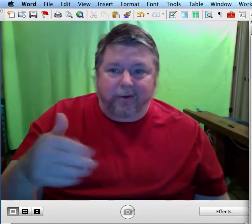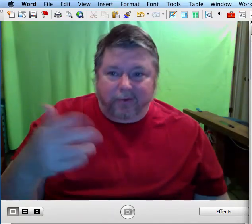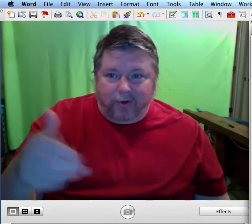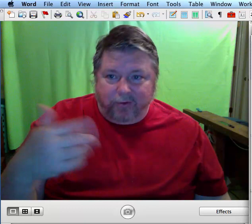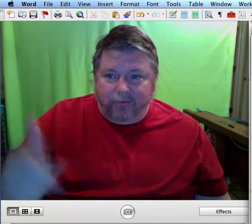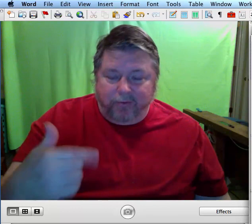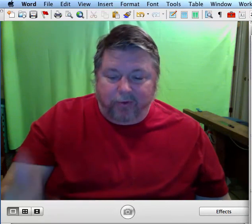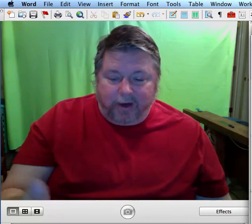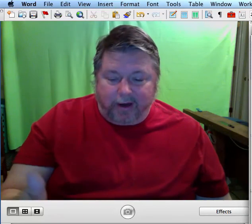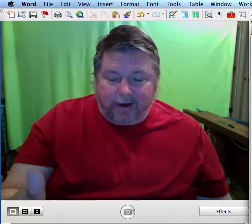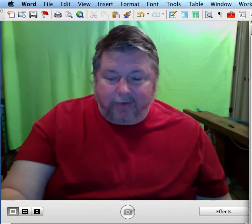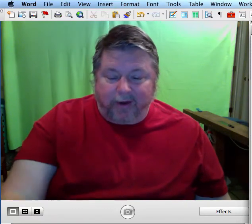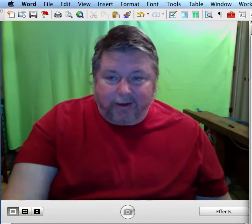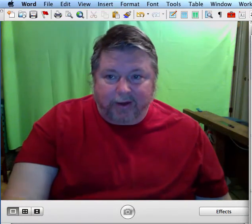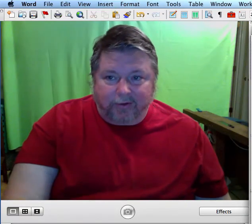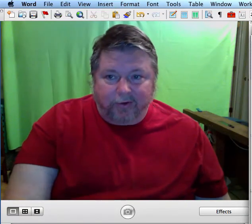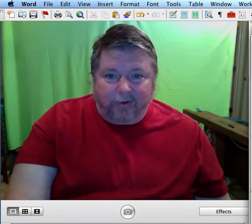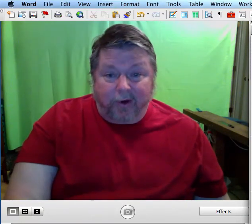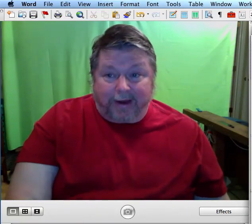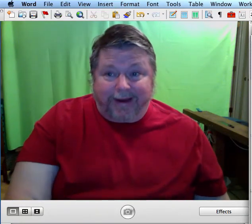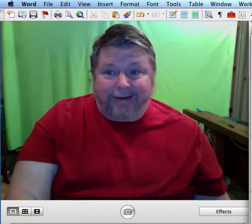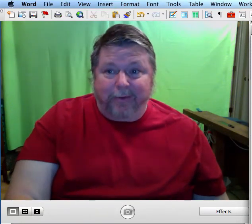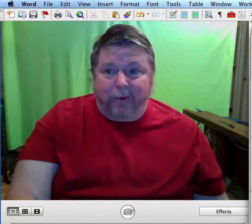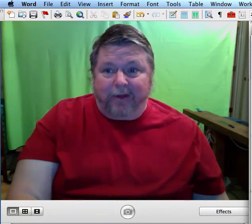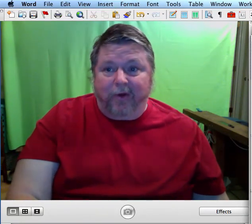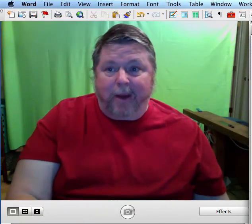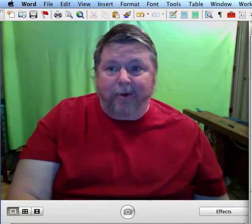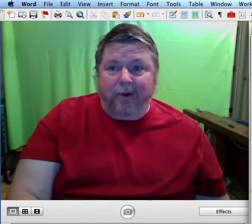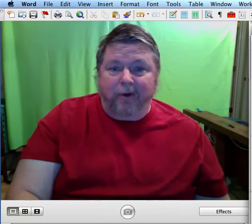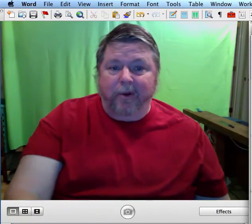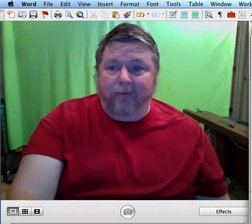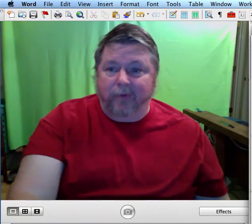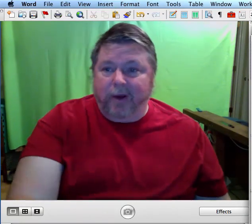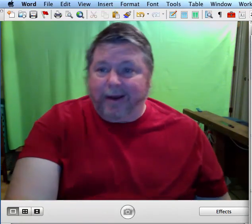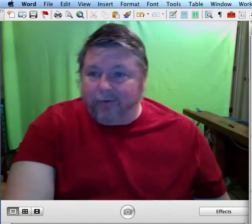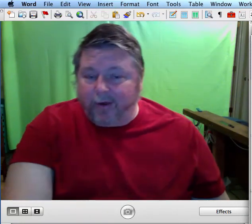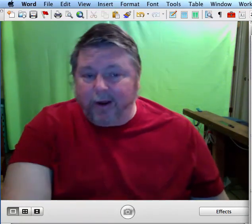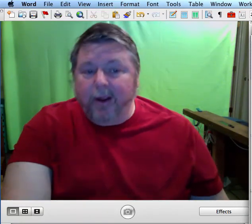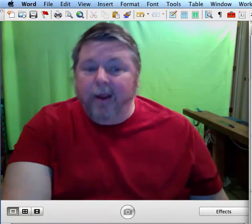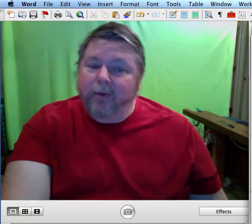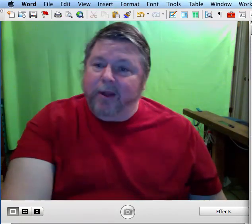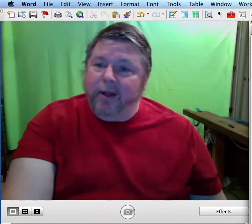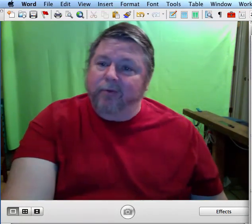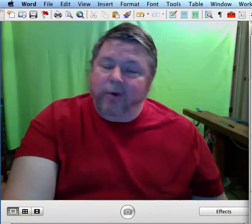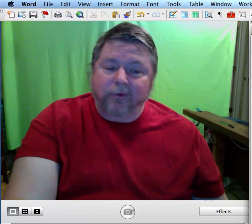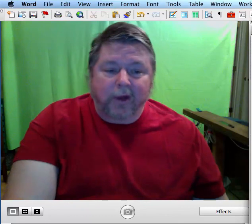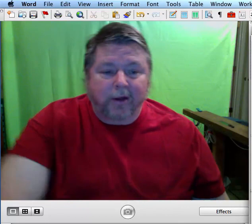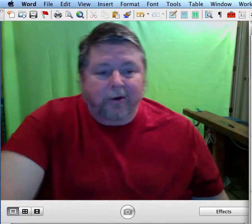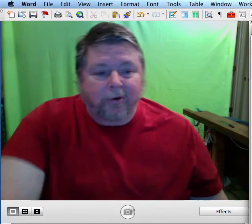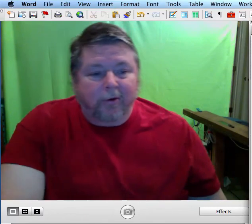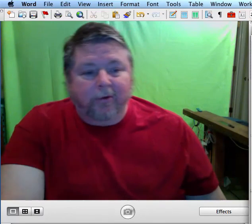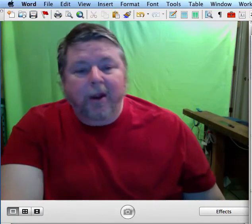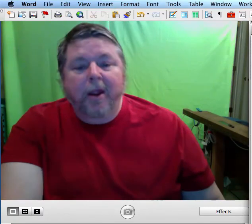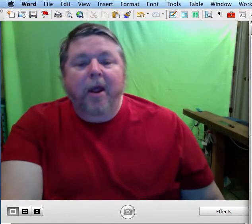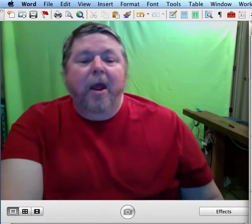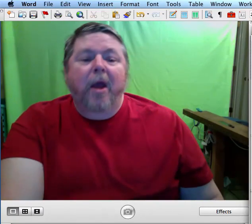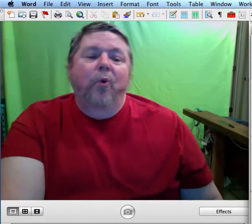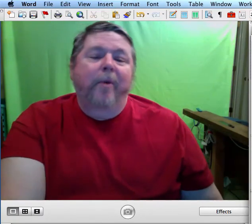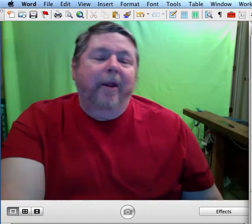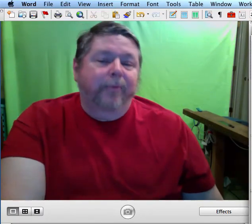And so you can identify the things that you learned. don't have to teach me what the vocabulary is, but if you can identify what things were interesting and that you learned.